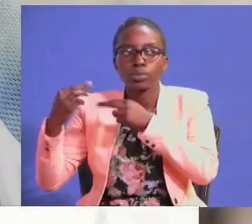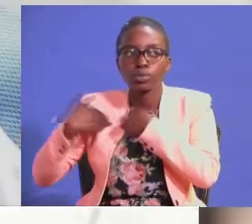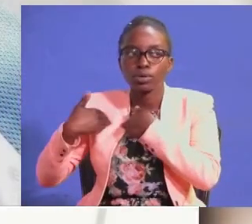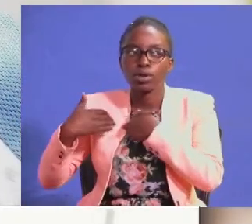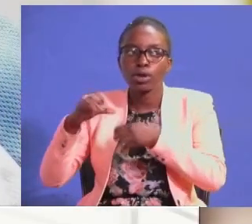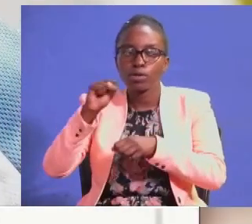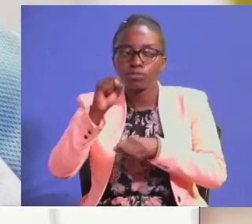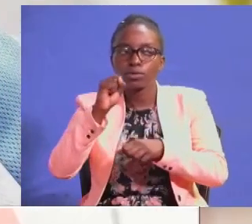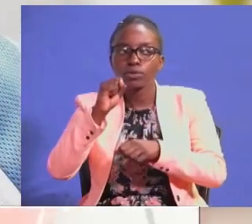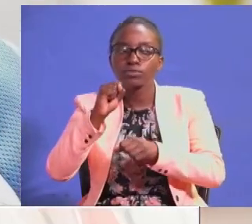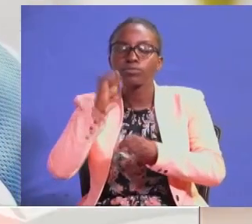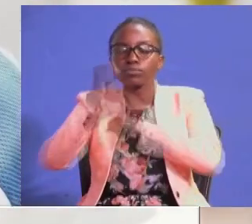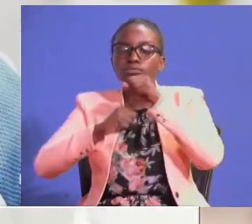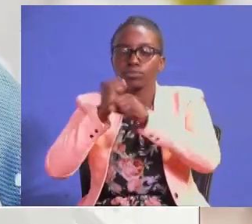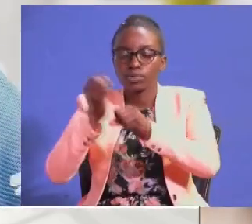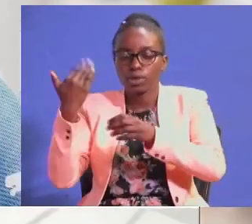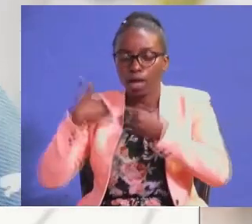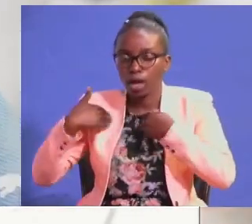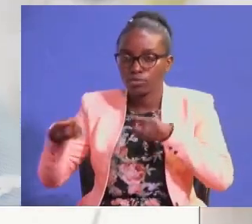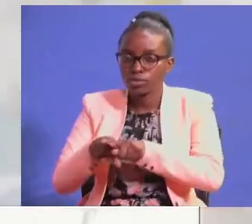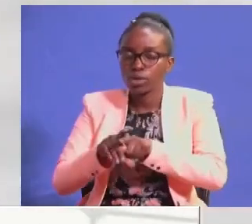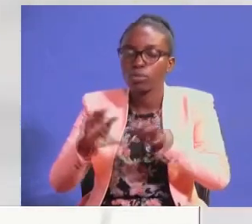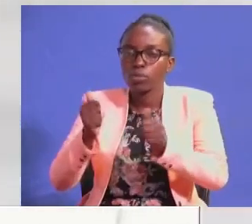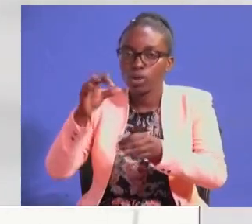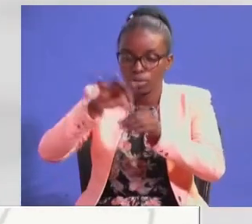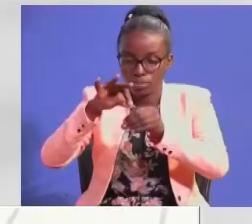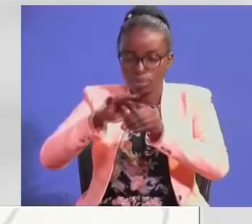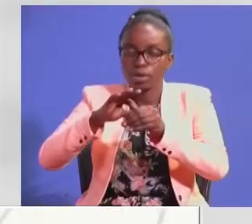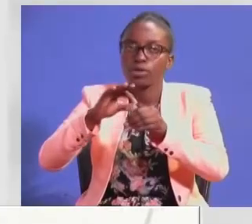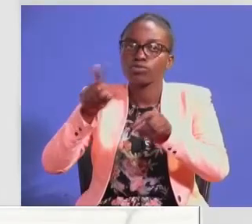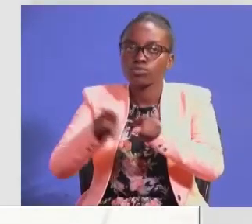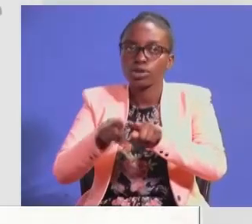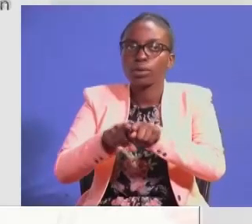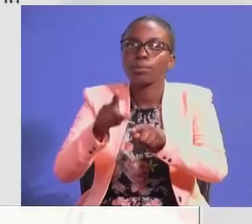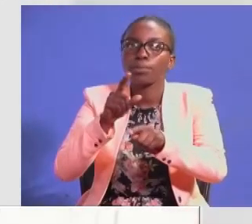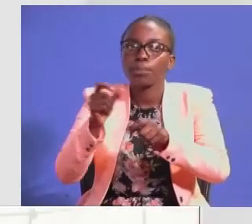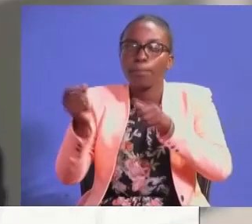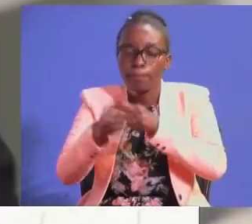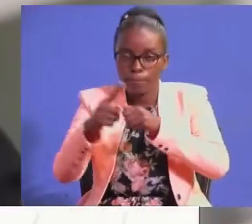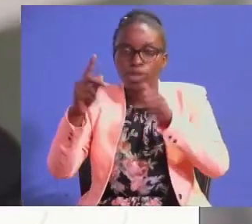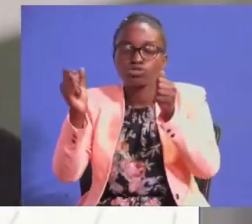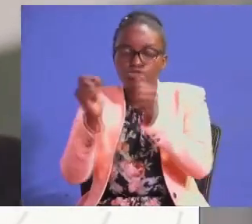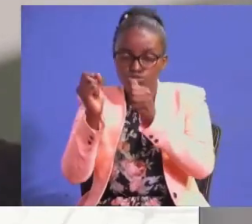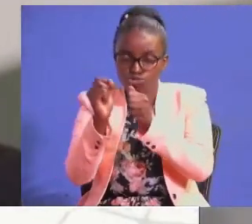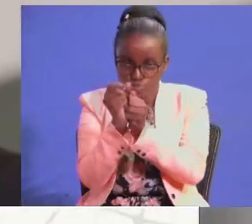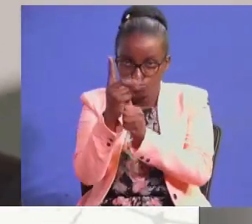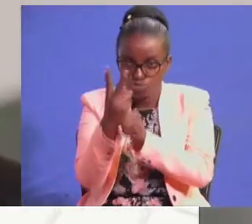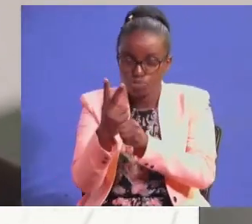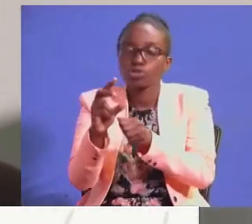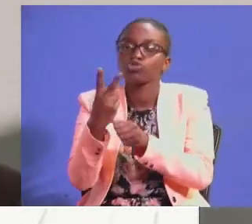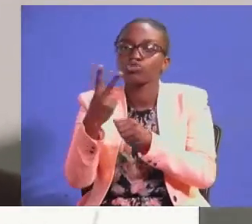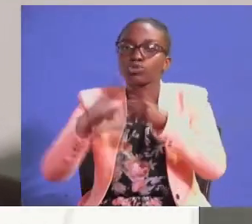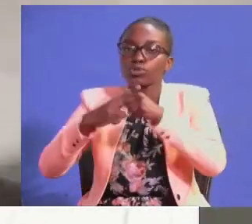stepped down amid upcoming FKF elections scheduled for December 7th, 2024. Patrick Korir,